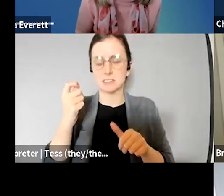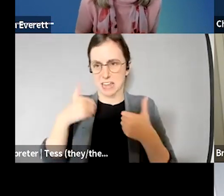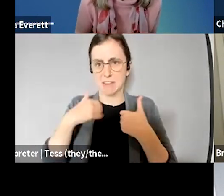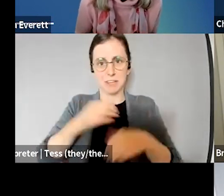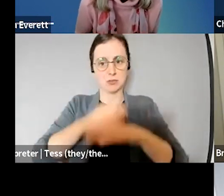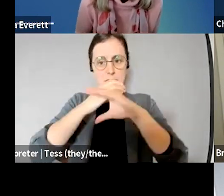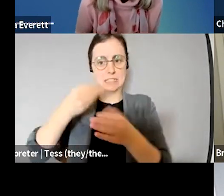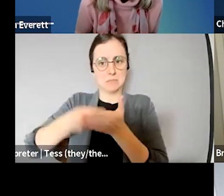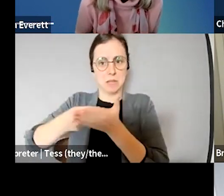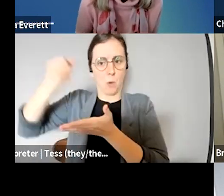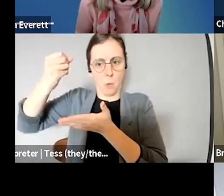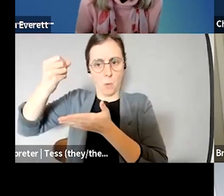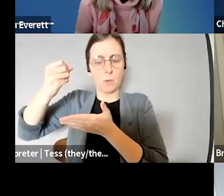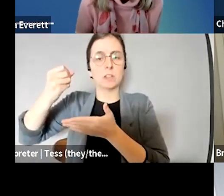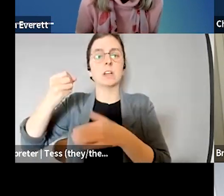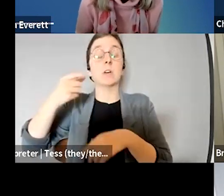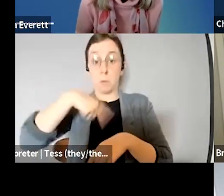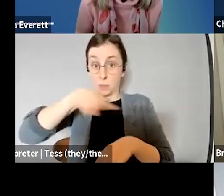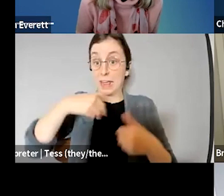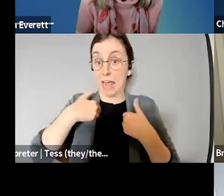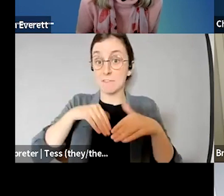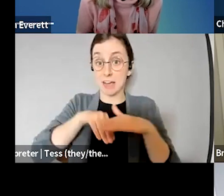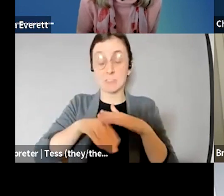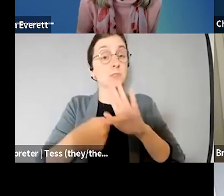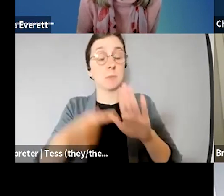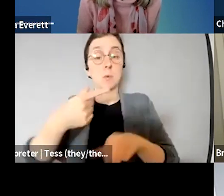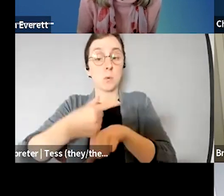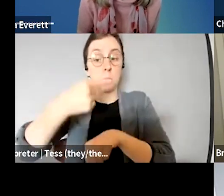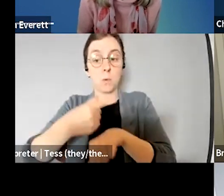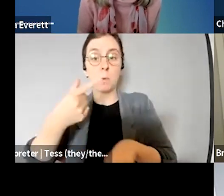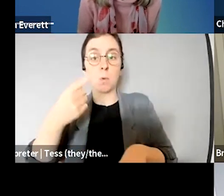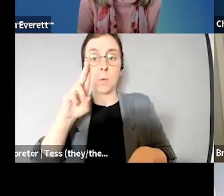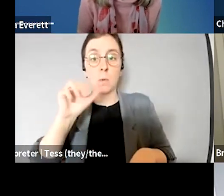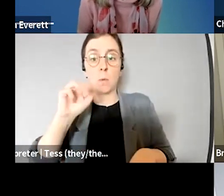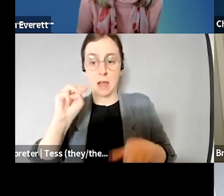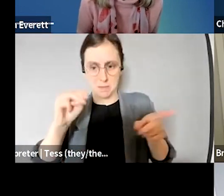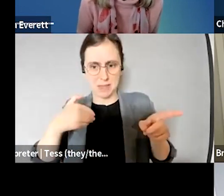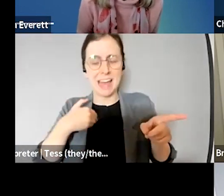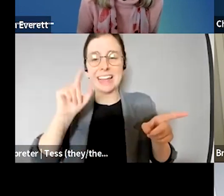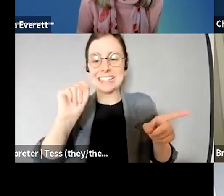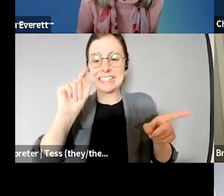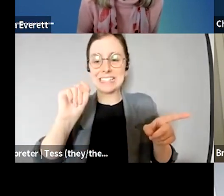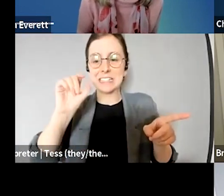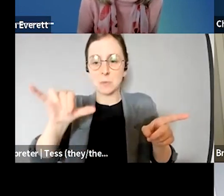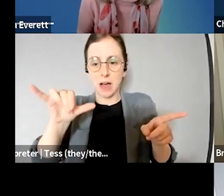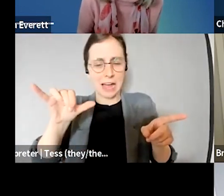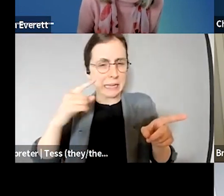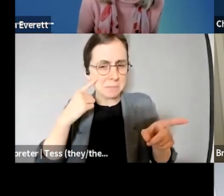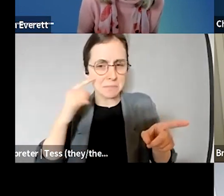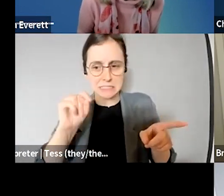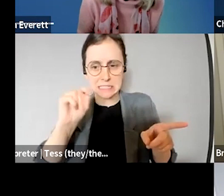some access to, Guam, for instance, had one of the TTI projects that helped them build one of